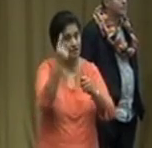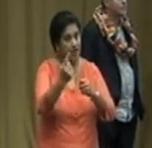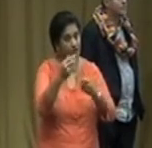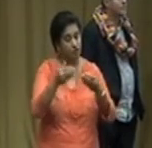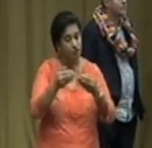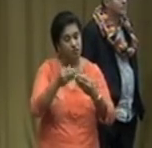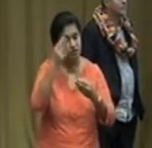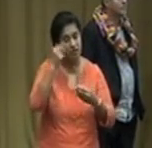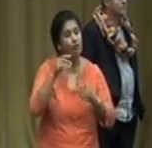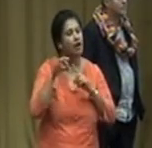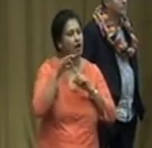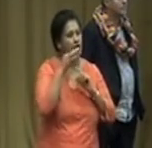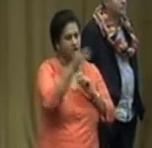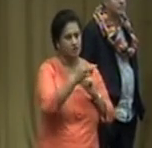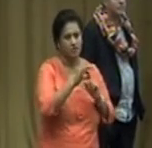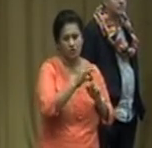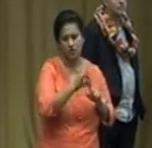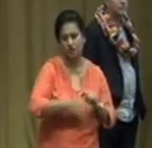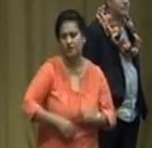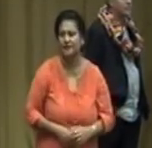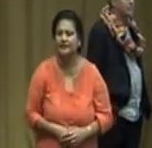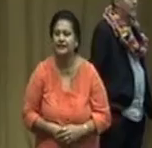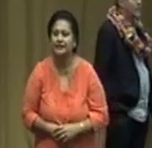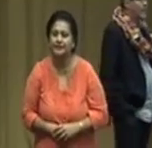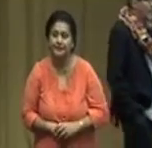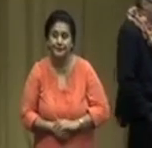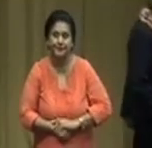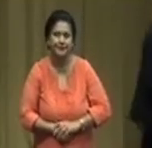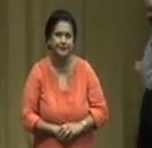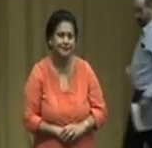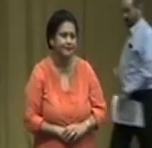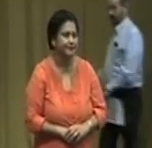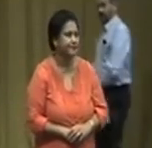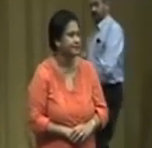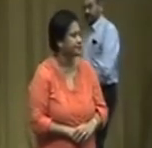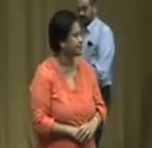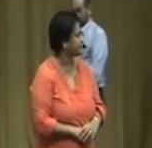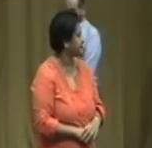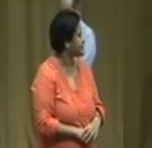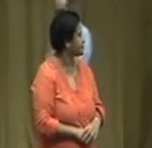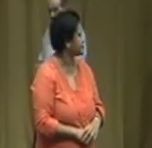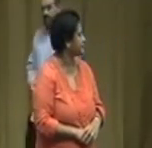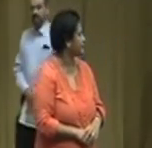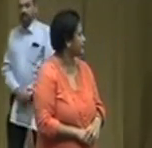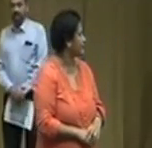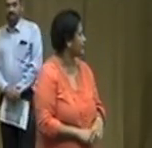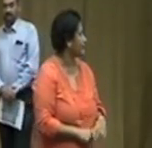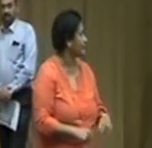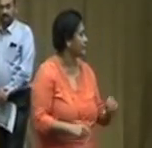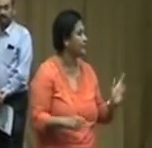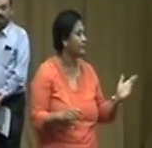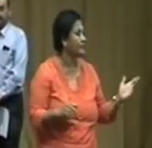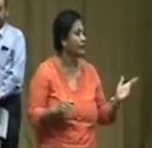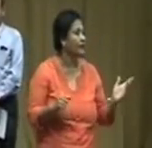ask your question and let Wayne respond. Thank you. I should just also possibly add, I can speak quite